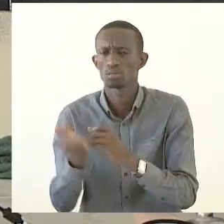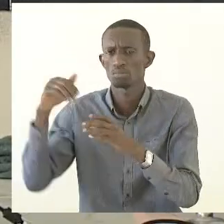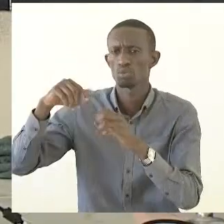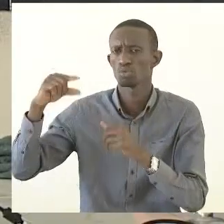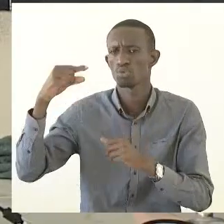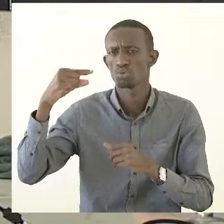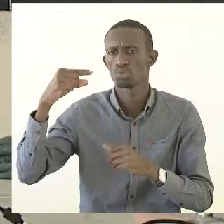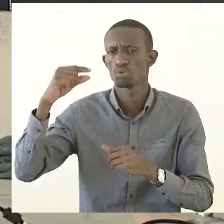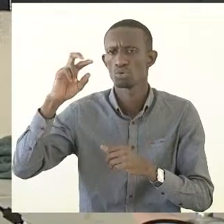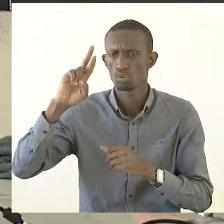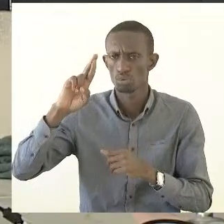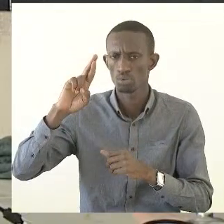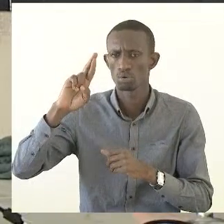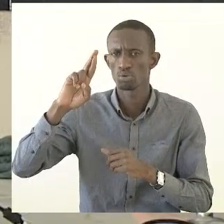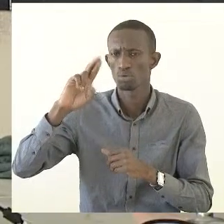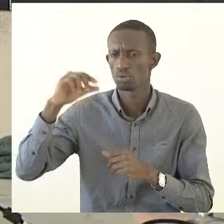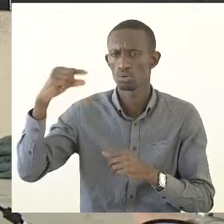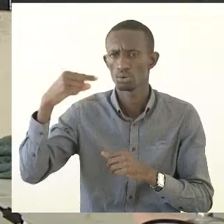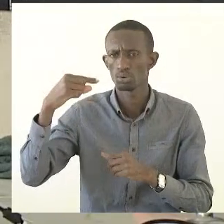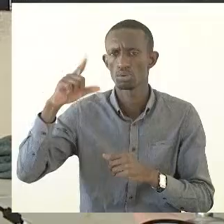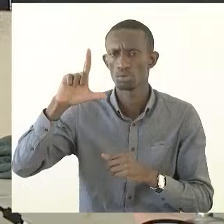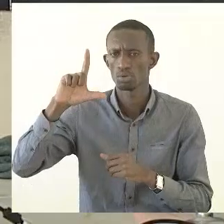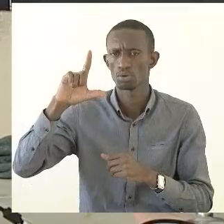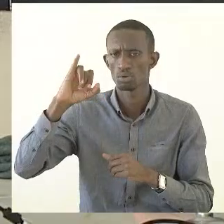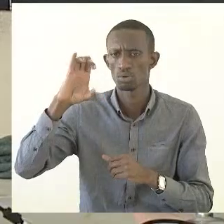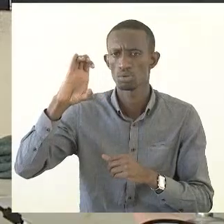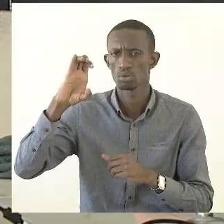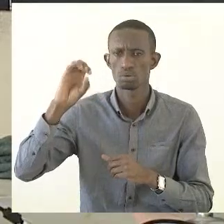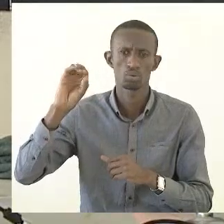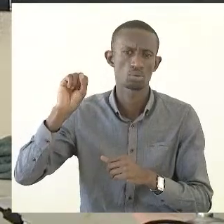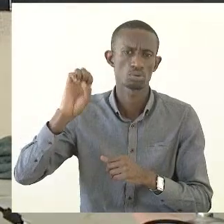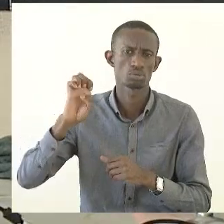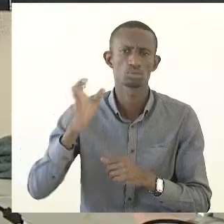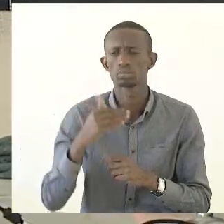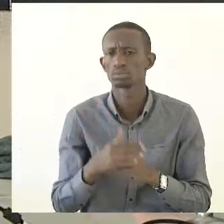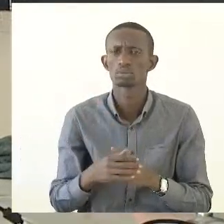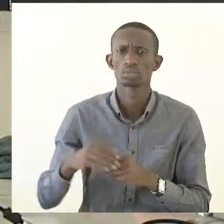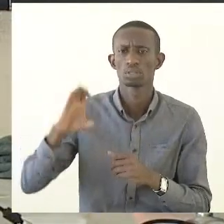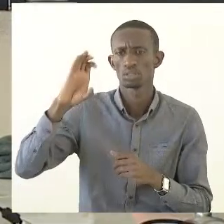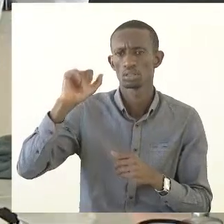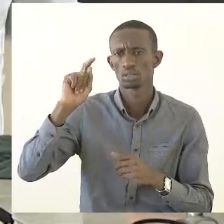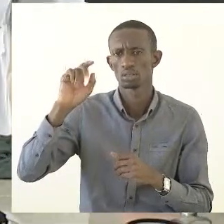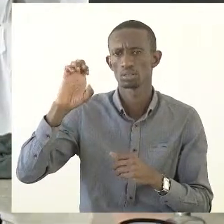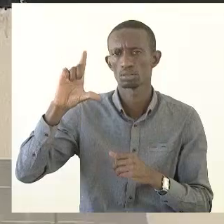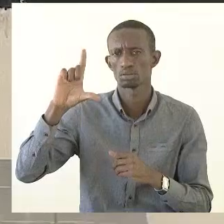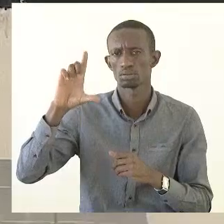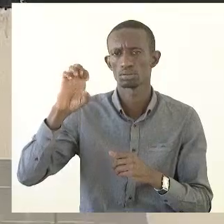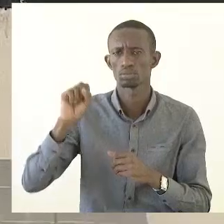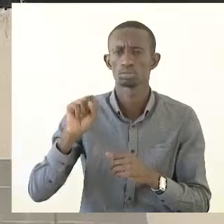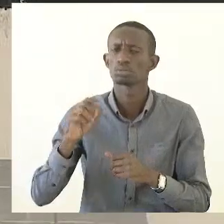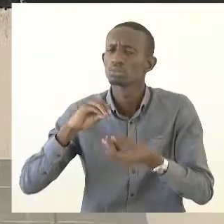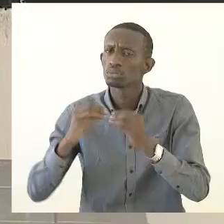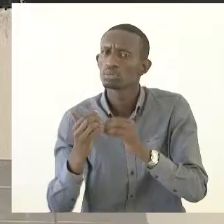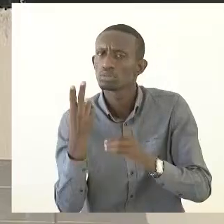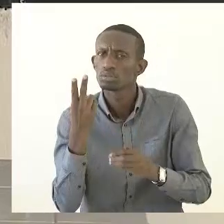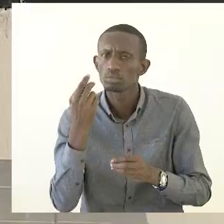have the fructose, and we also have the galactose. All right? We tested about number 2 was testing. Number 2, that was